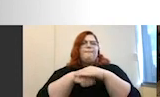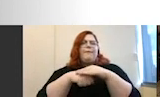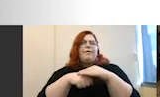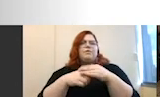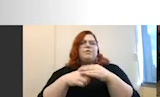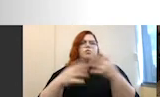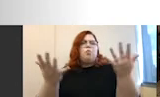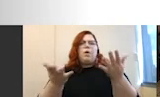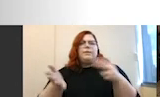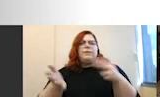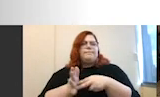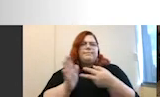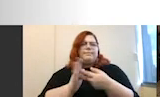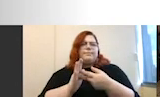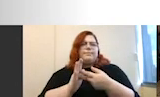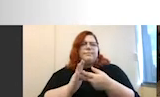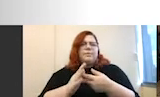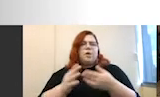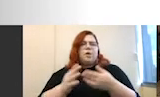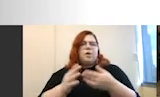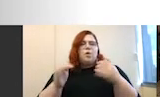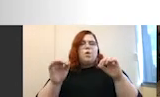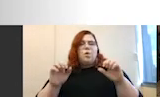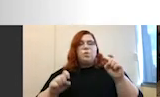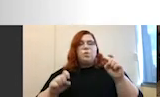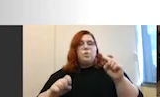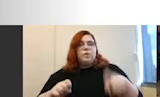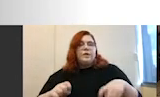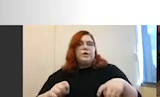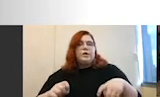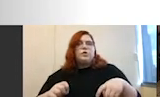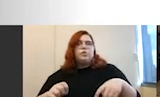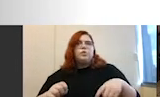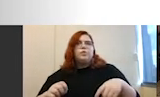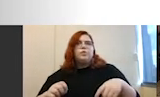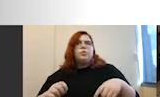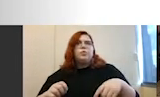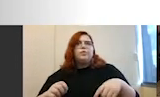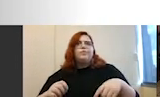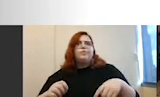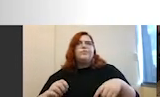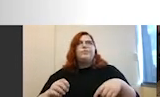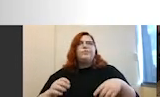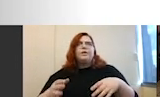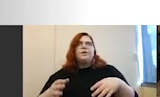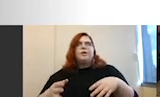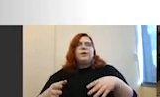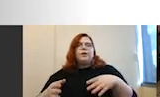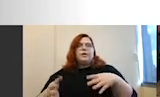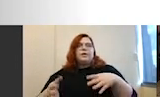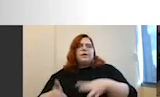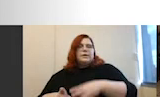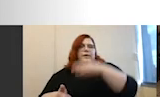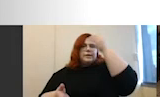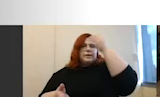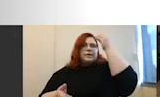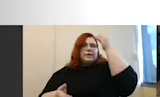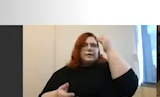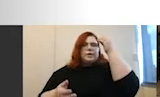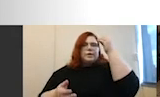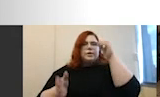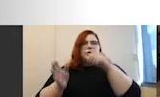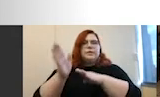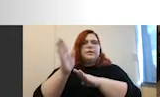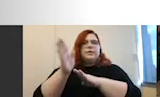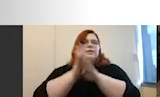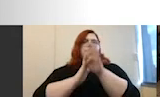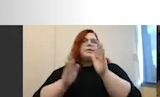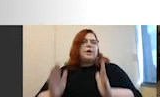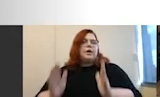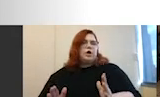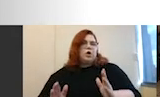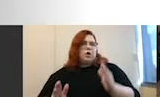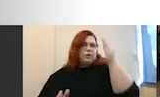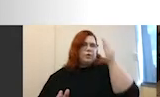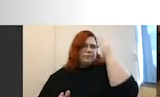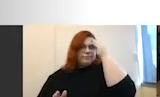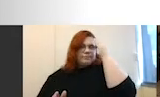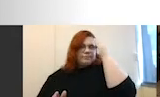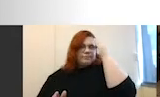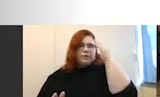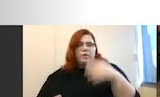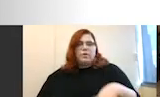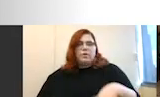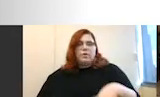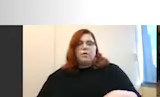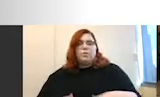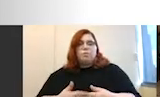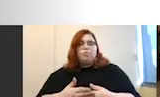kind of designer mindset, to borrow that term from this morning's talk.